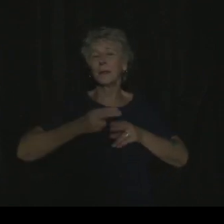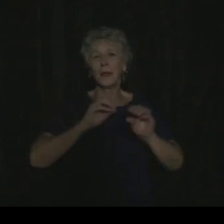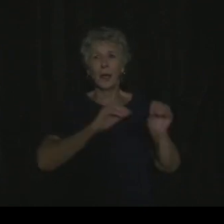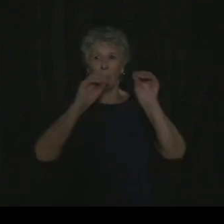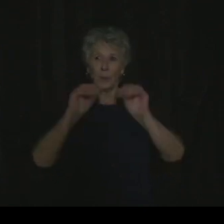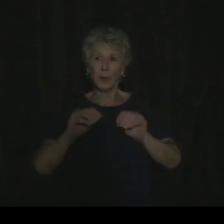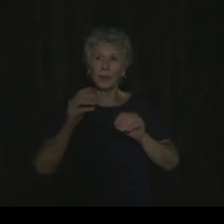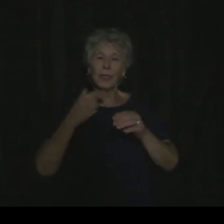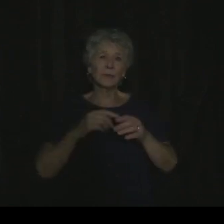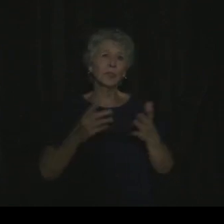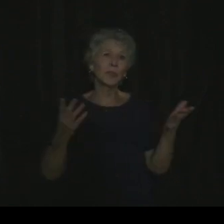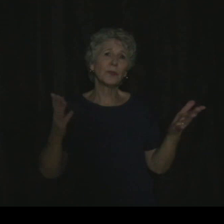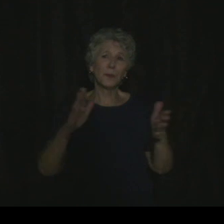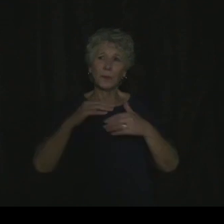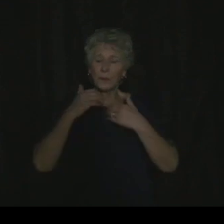name.